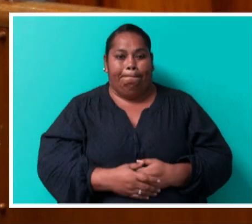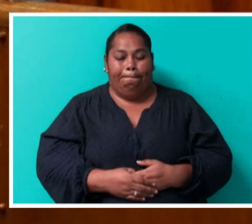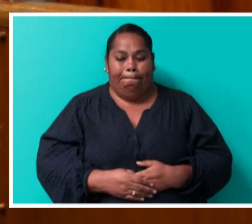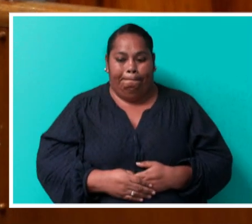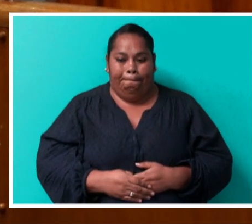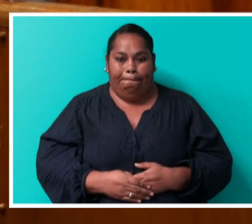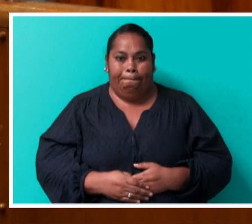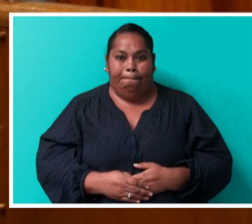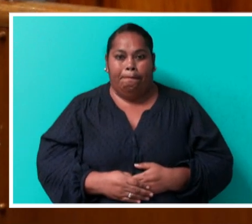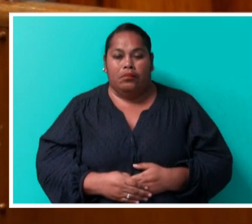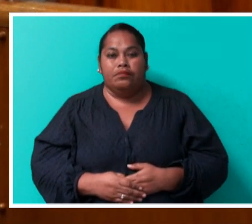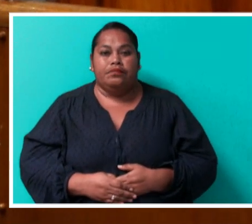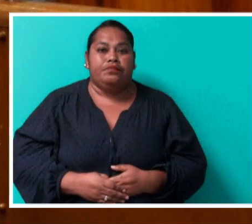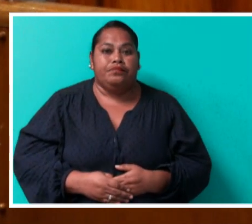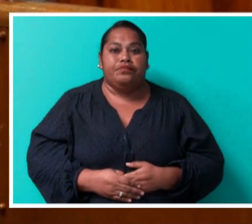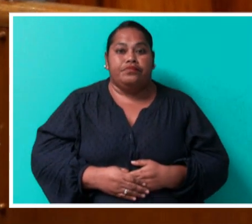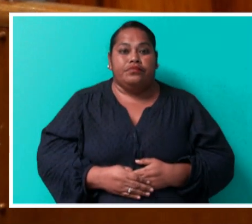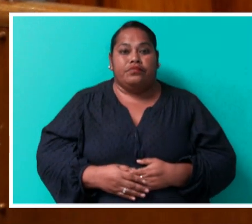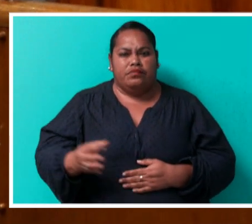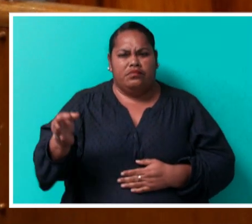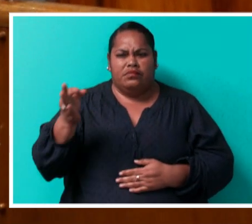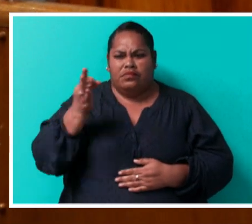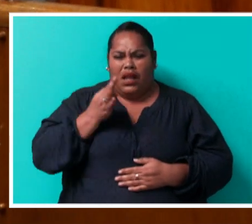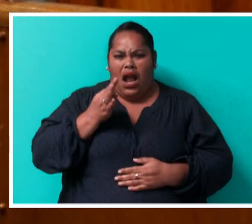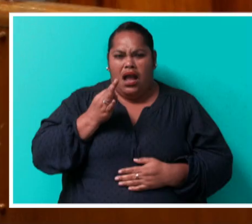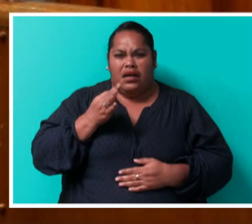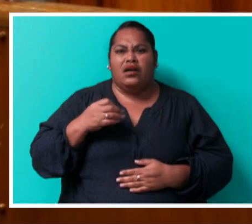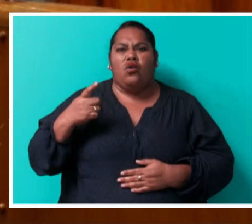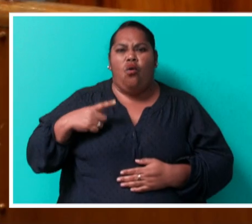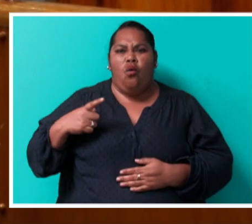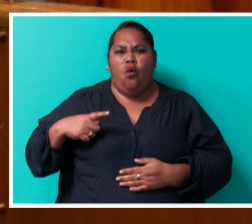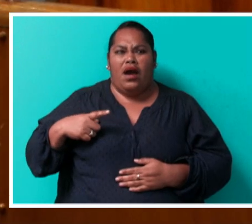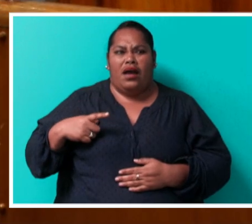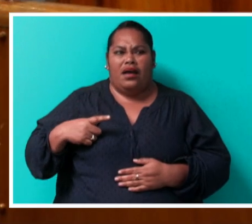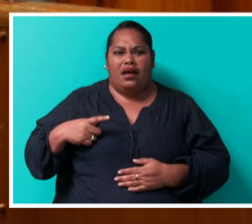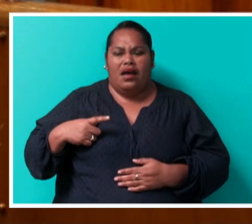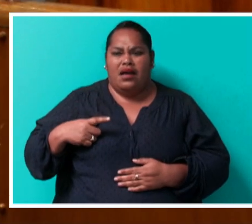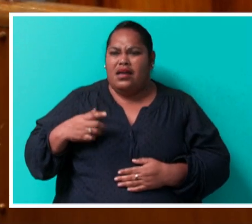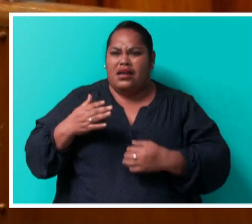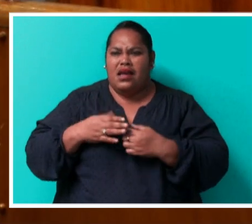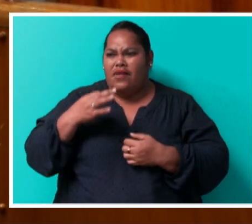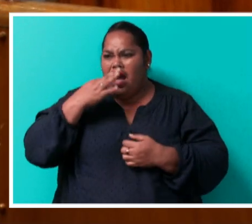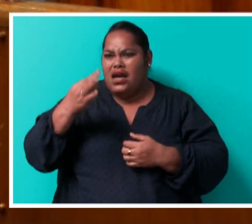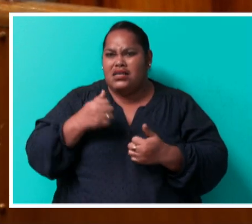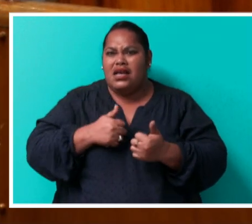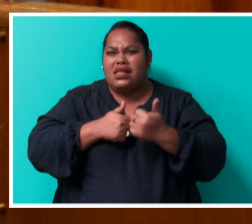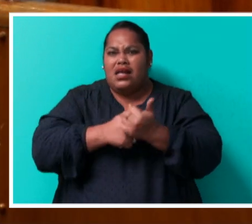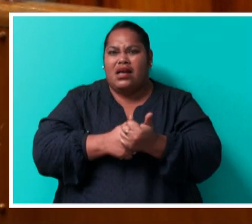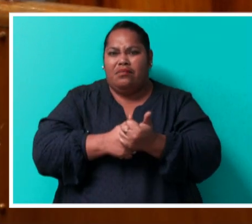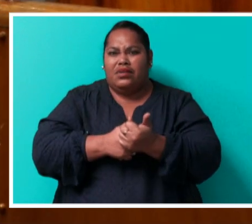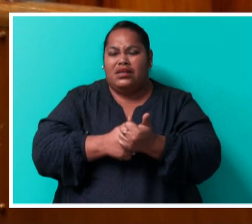The Speaker, sir, I have been asked why I did not ask the Deputy Prime Minister to act while I was